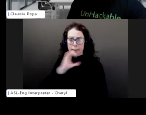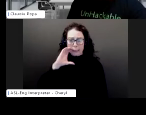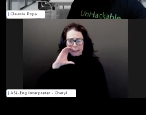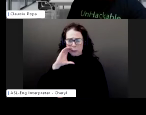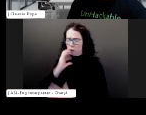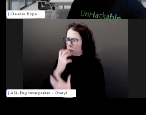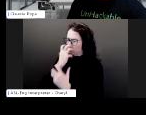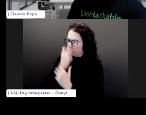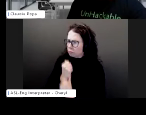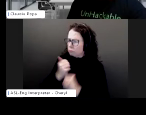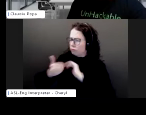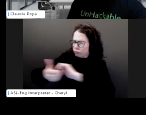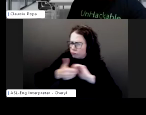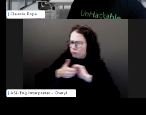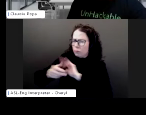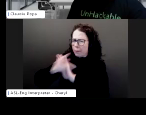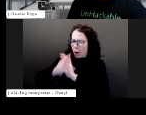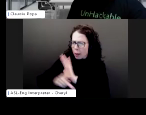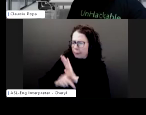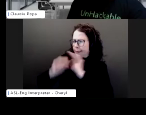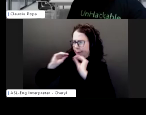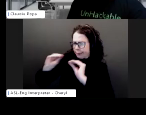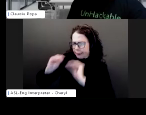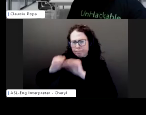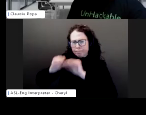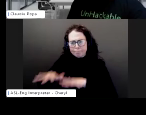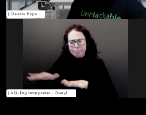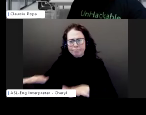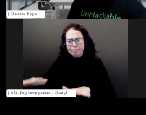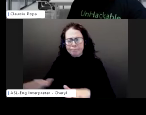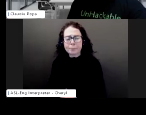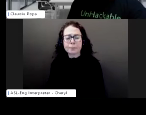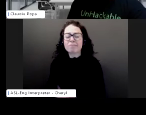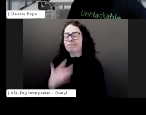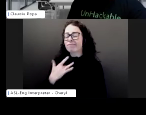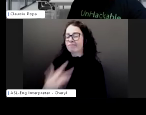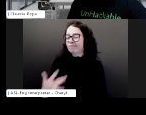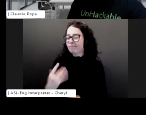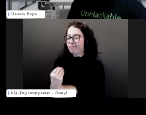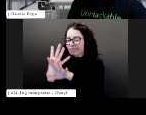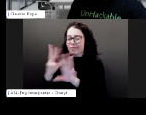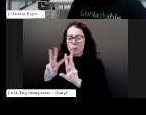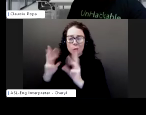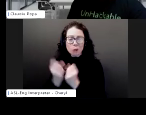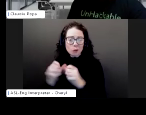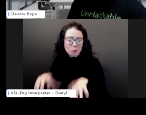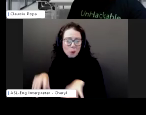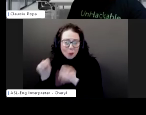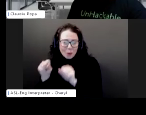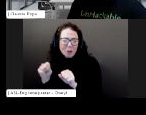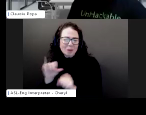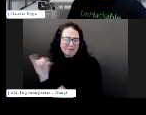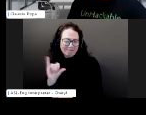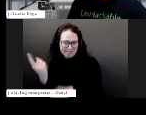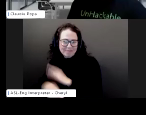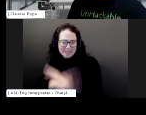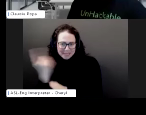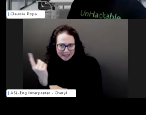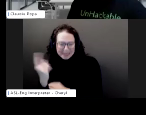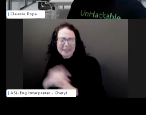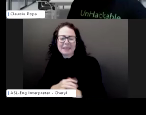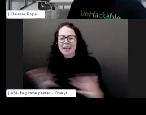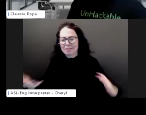mobilization, collaboration, policy, and education. And we tend to do webinars such as this quite often, usually in tandem with EAPO, and we're